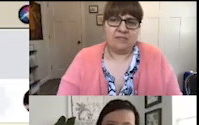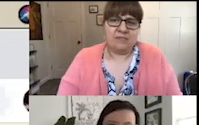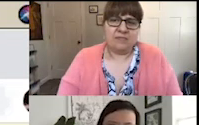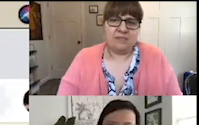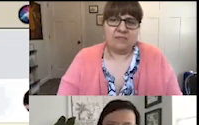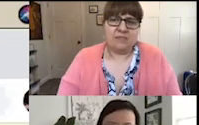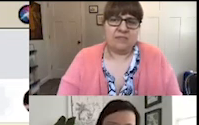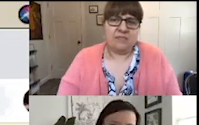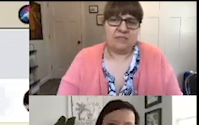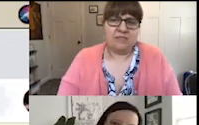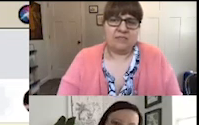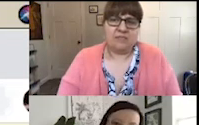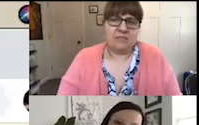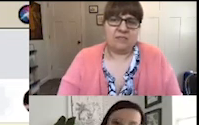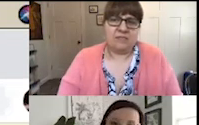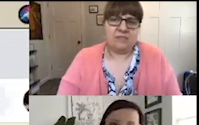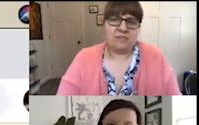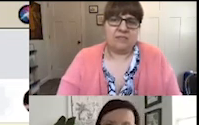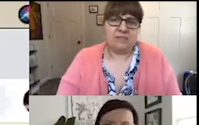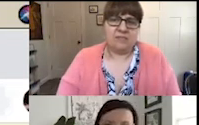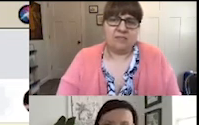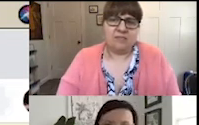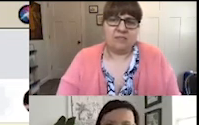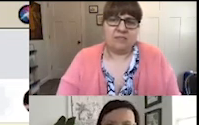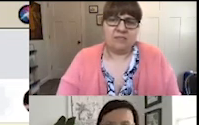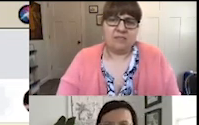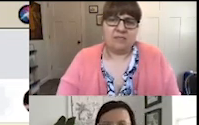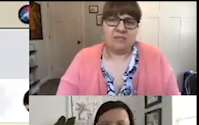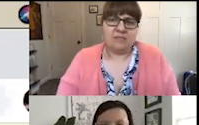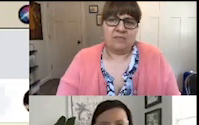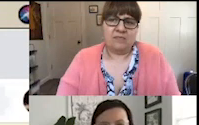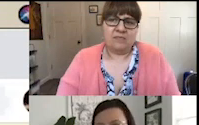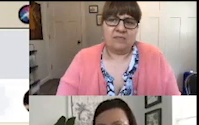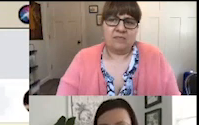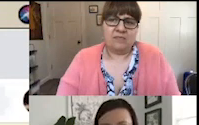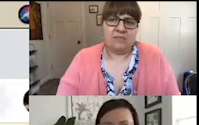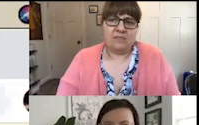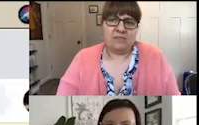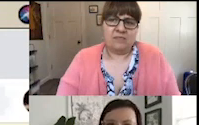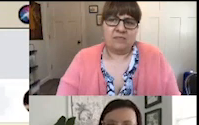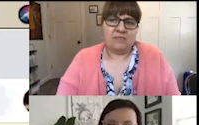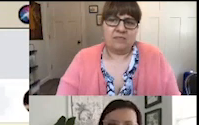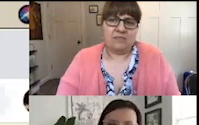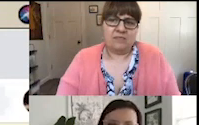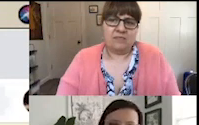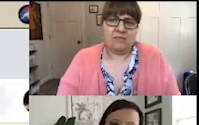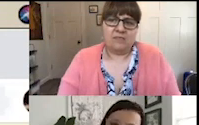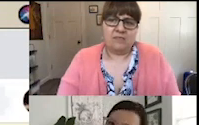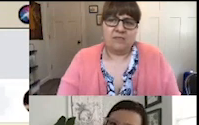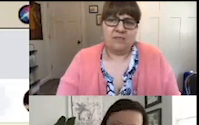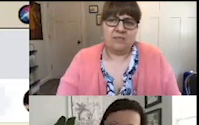traditional canon as one thing that belongs to one context, right? Not as the absolute truth, which has been, you